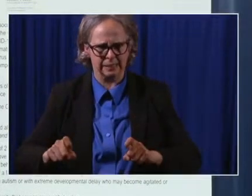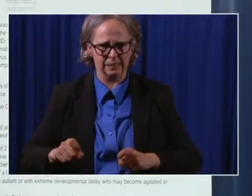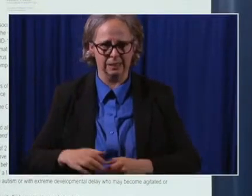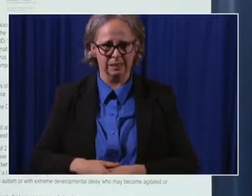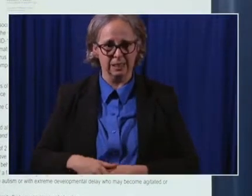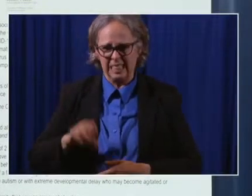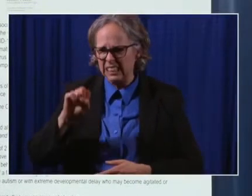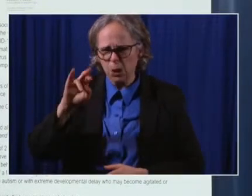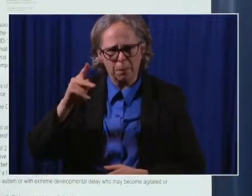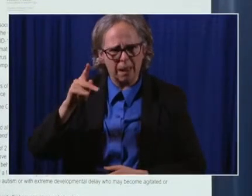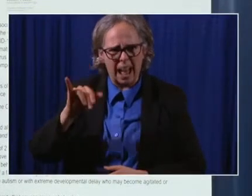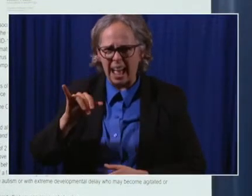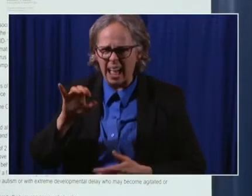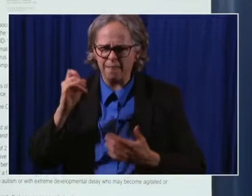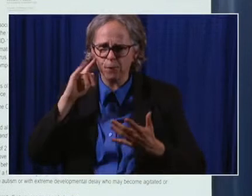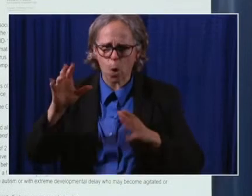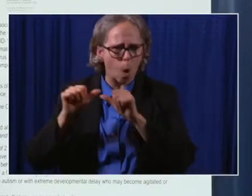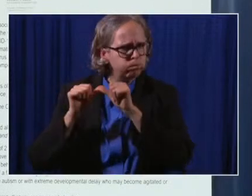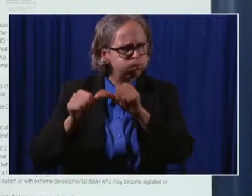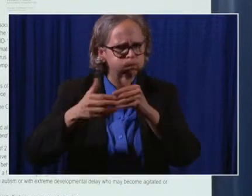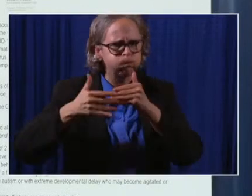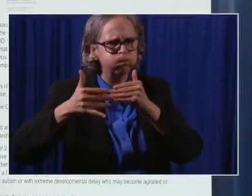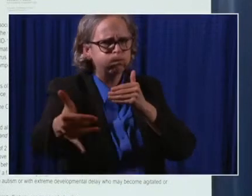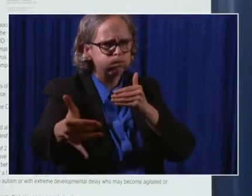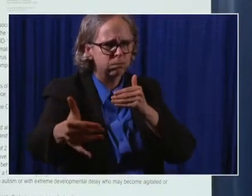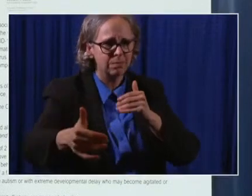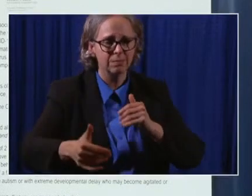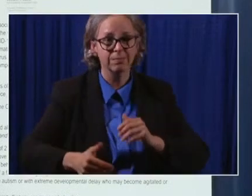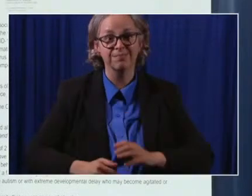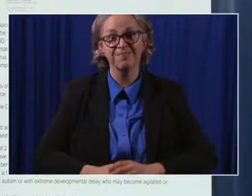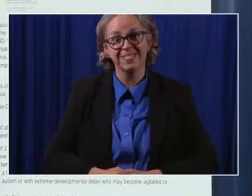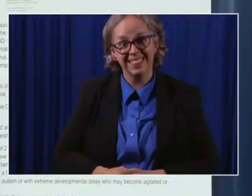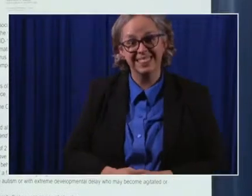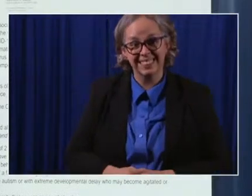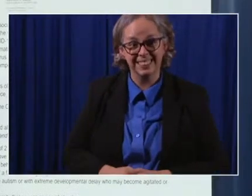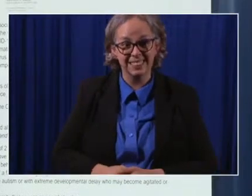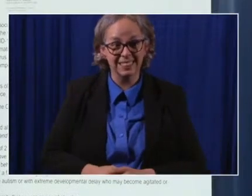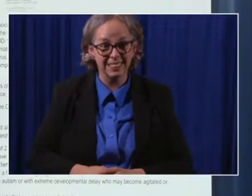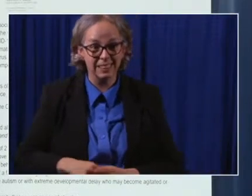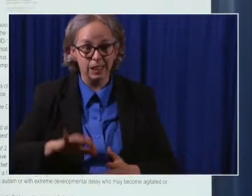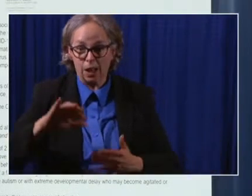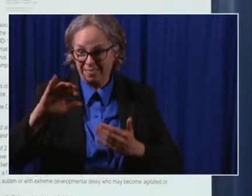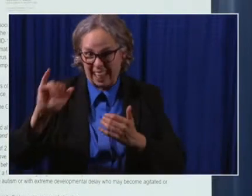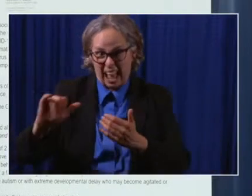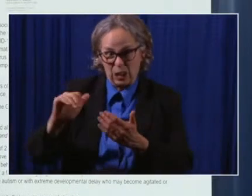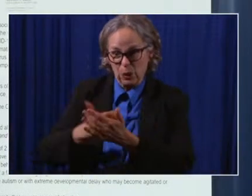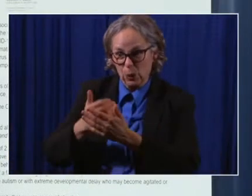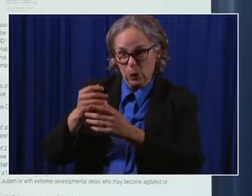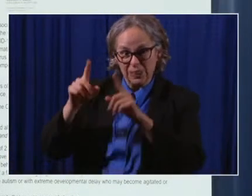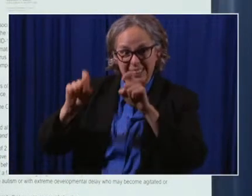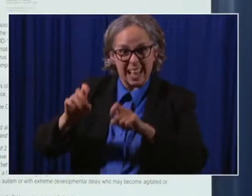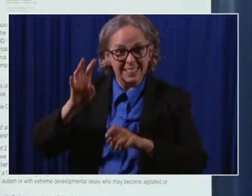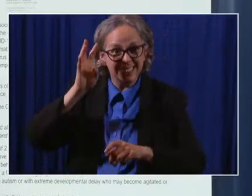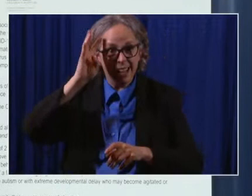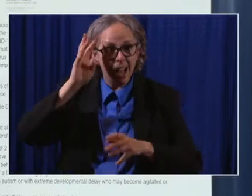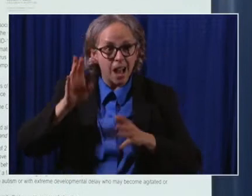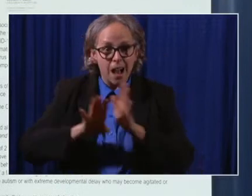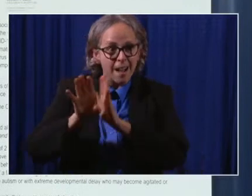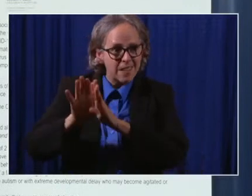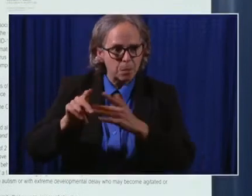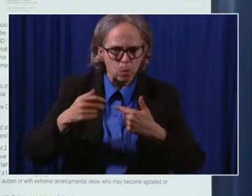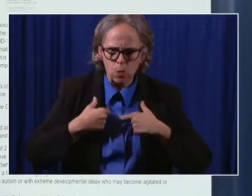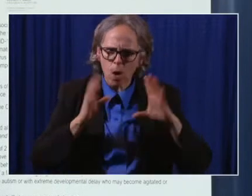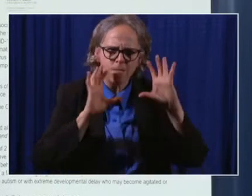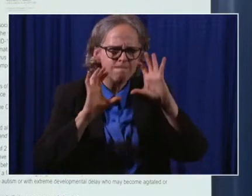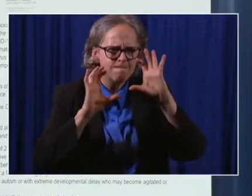sustainable way. As new developments in testing and availability evolve, we will continue to pursue a variety of tools to help us limit the spread